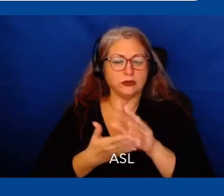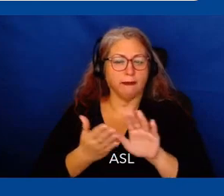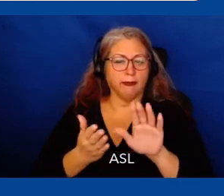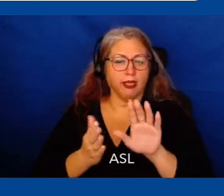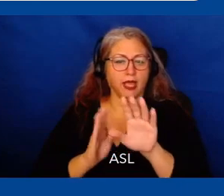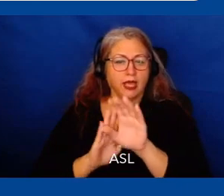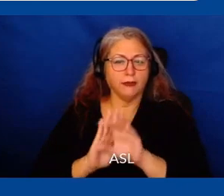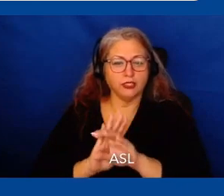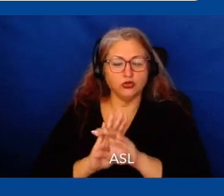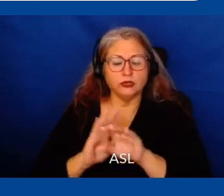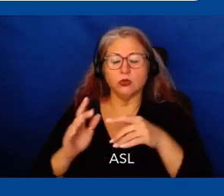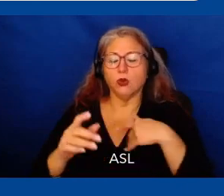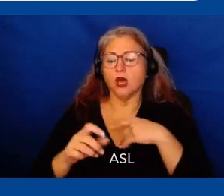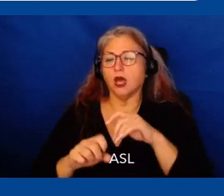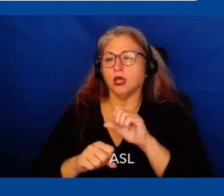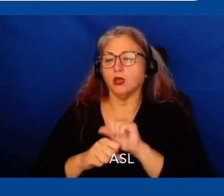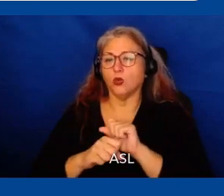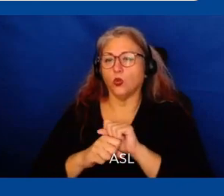worked